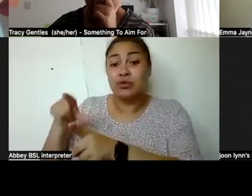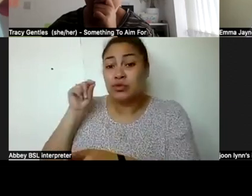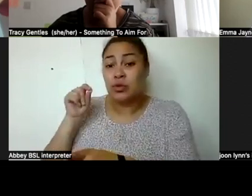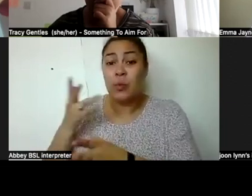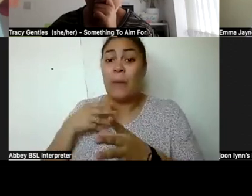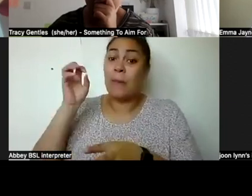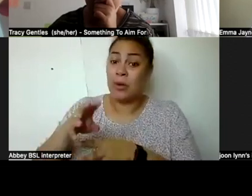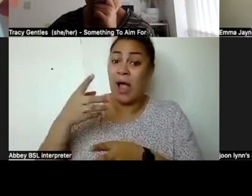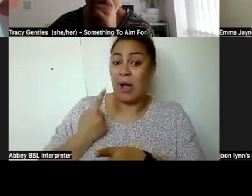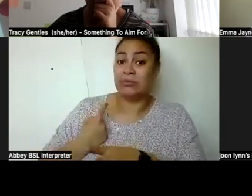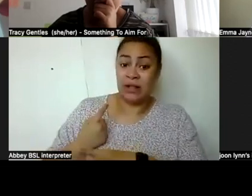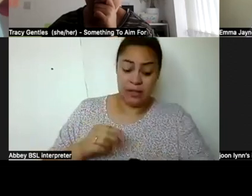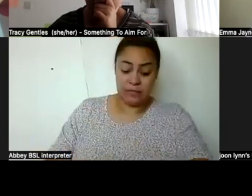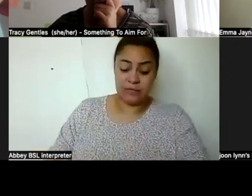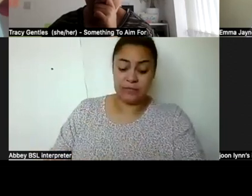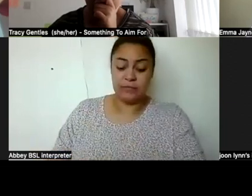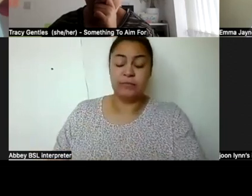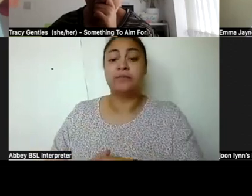put ourselves.